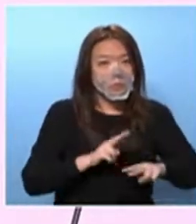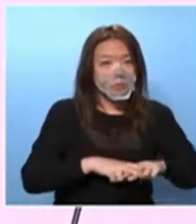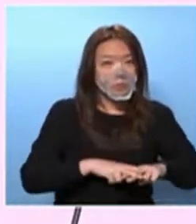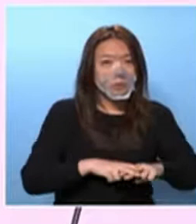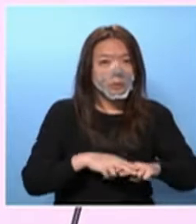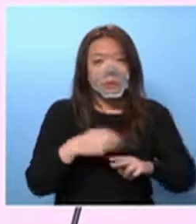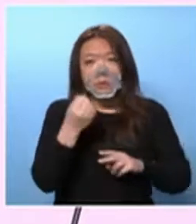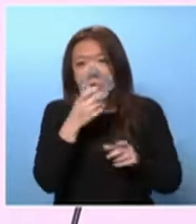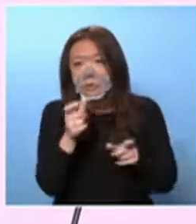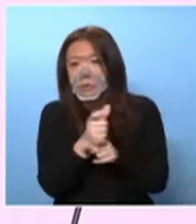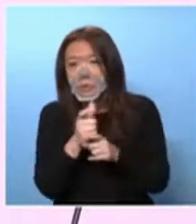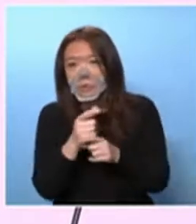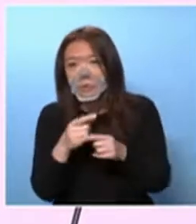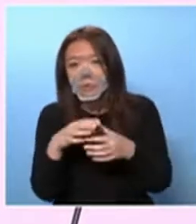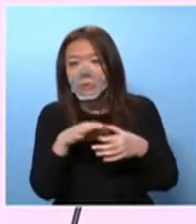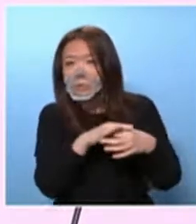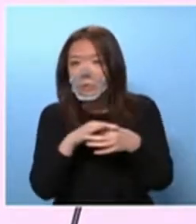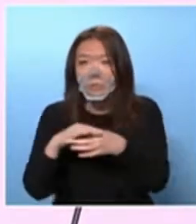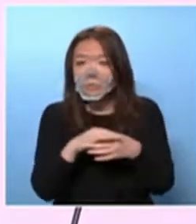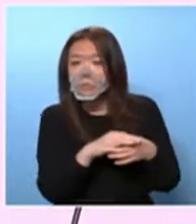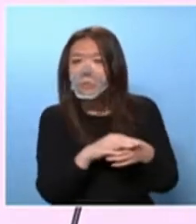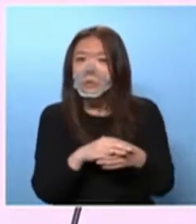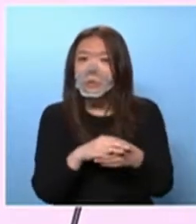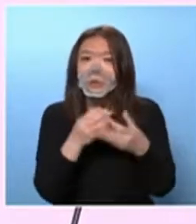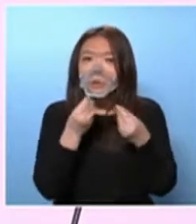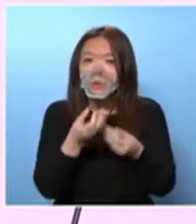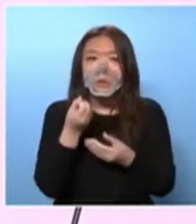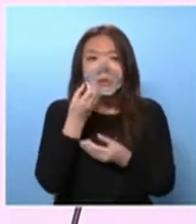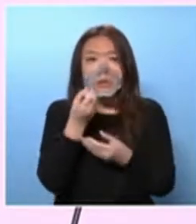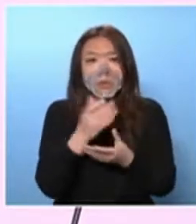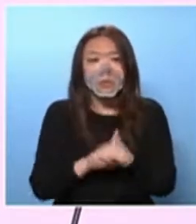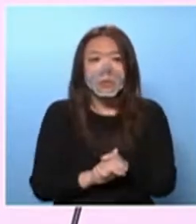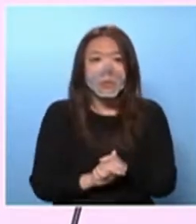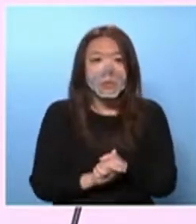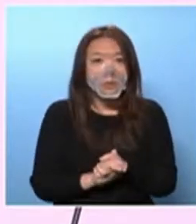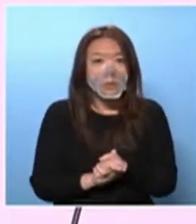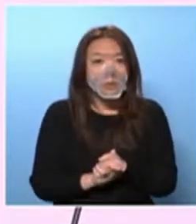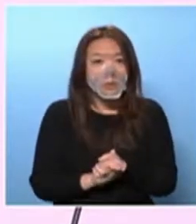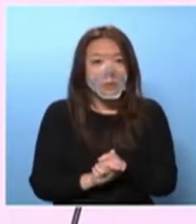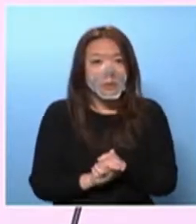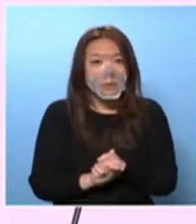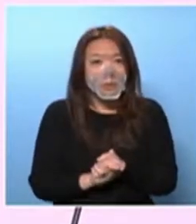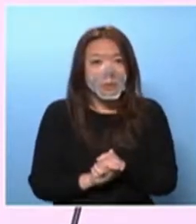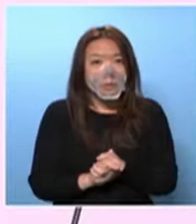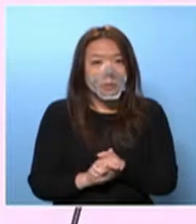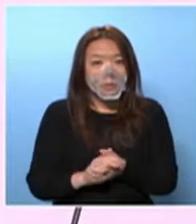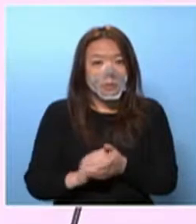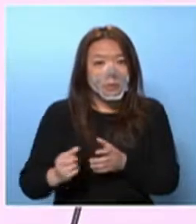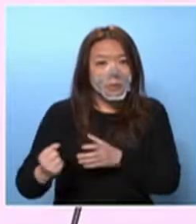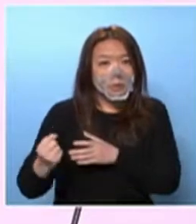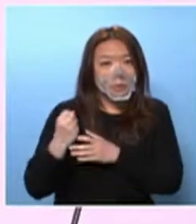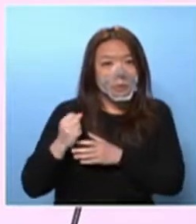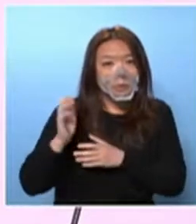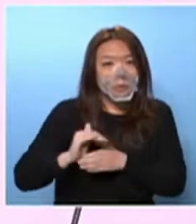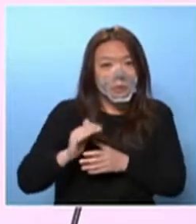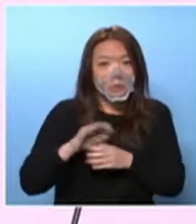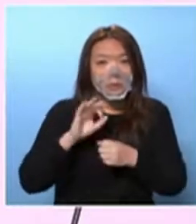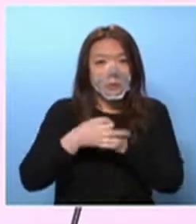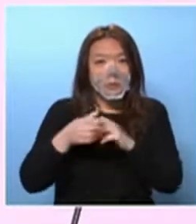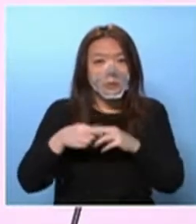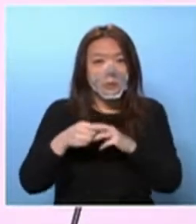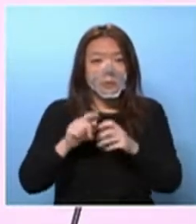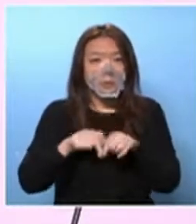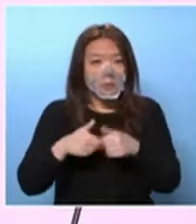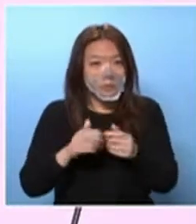definitely ensure a stronger development of our financial markets, through which we can deepen and widen the mutual access between mainland and international capital markets, thereby facilitating Hong